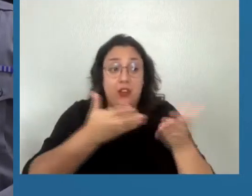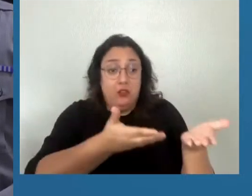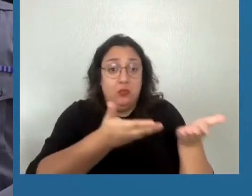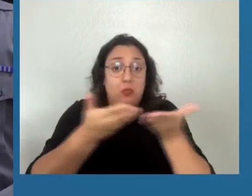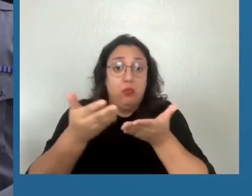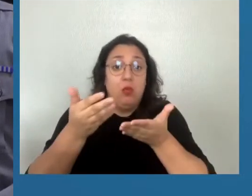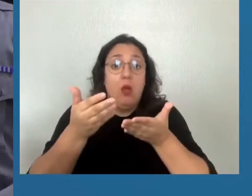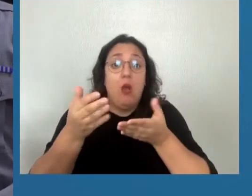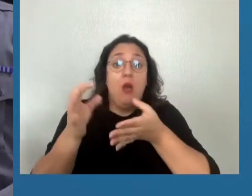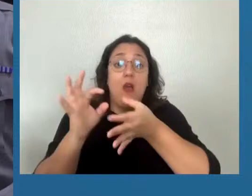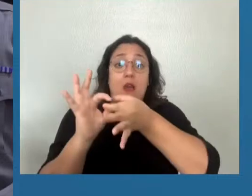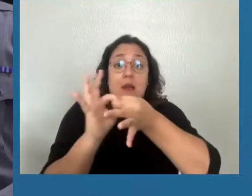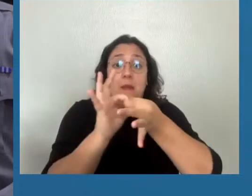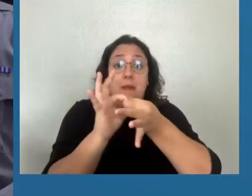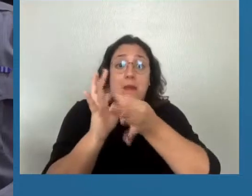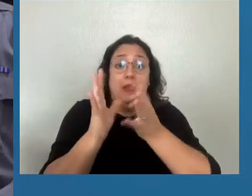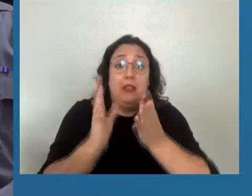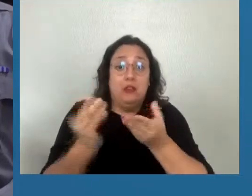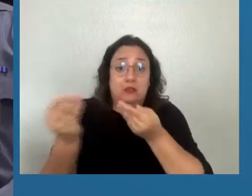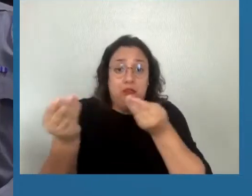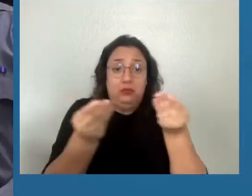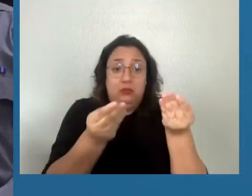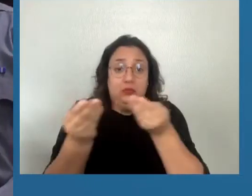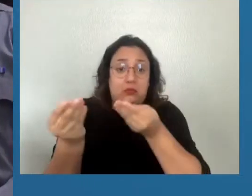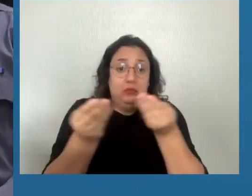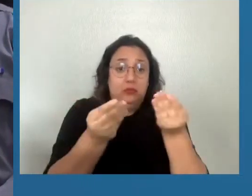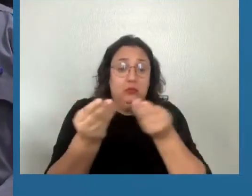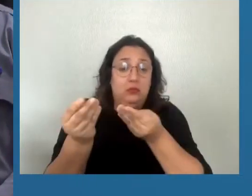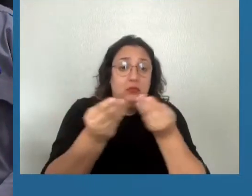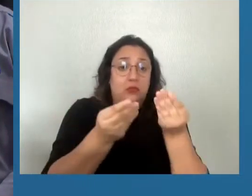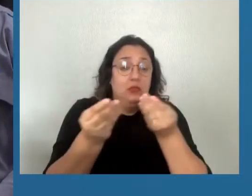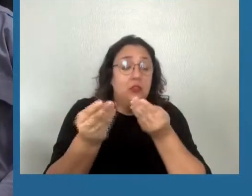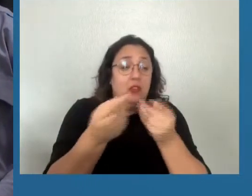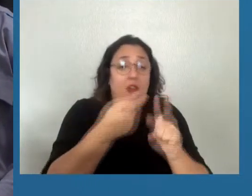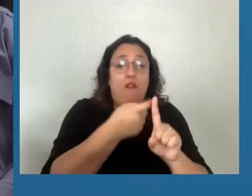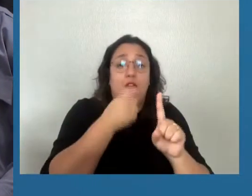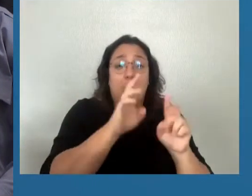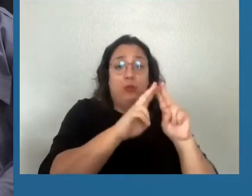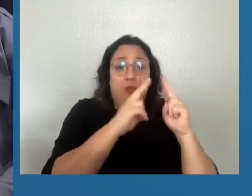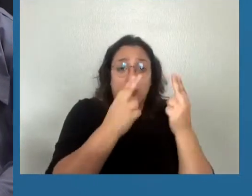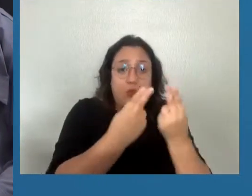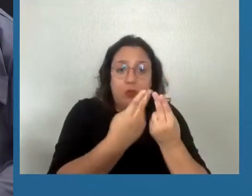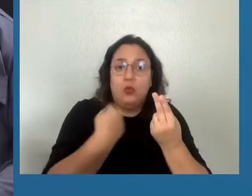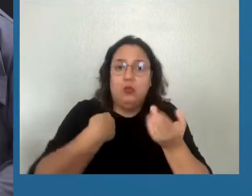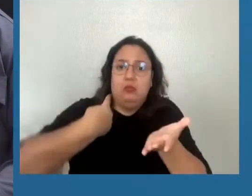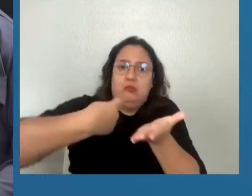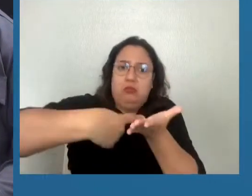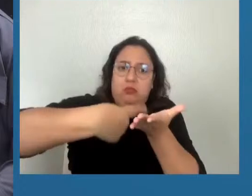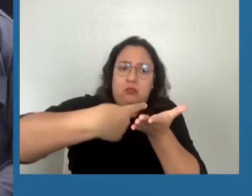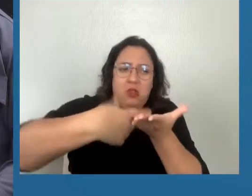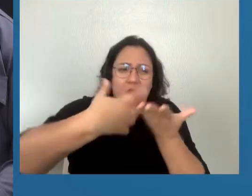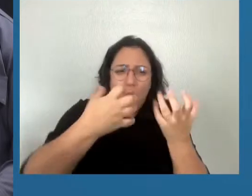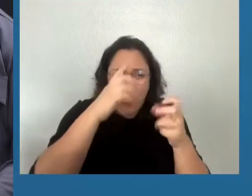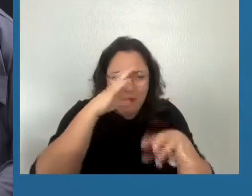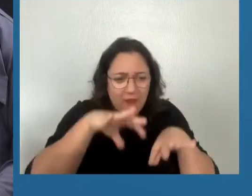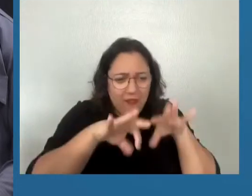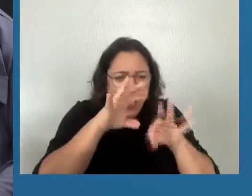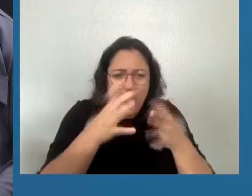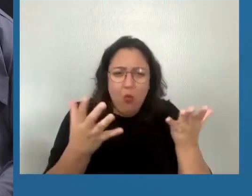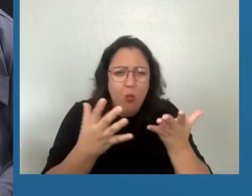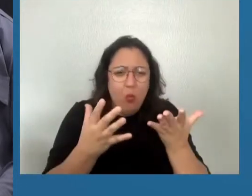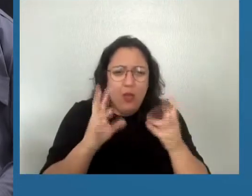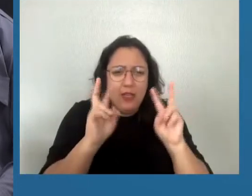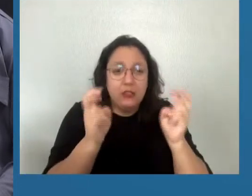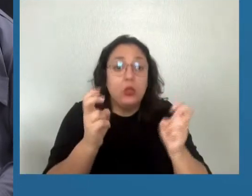started yesterday. It continues again today. We want to find out what the issue is, because the individuals who've walked